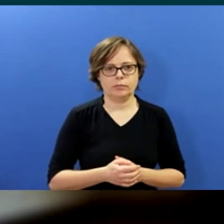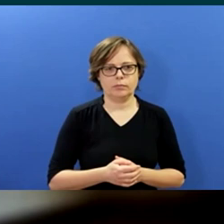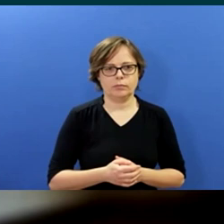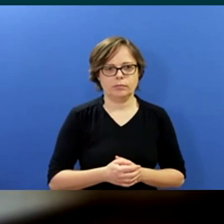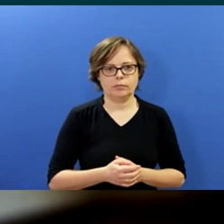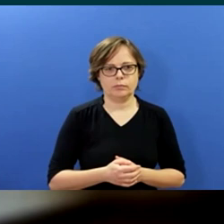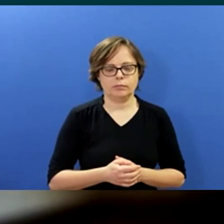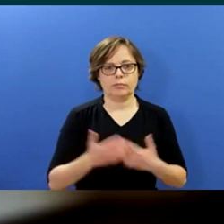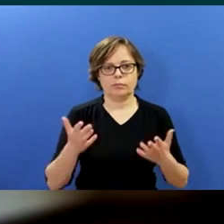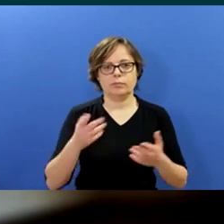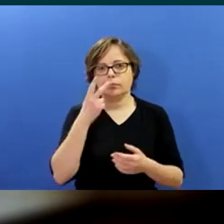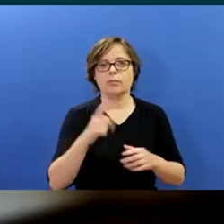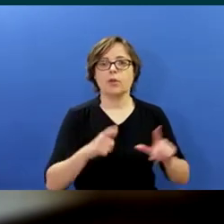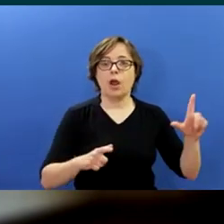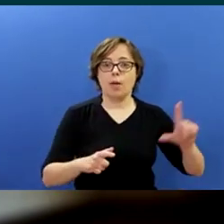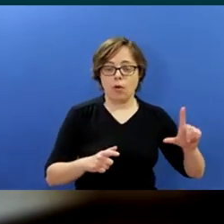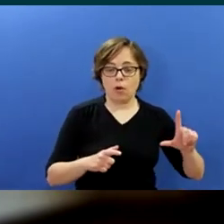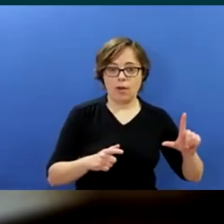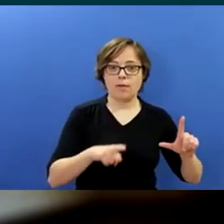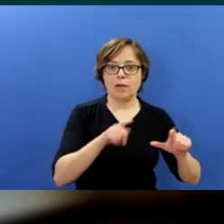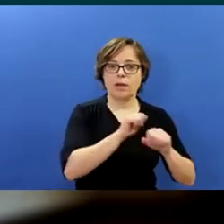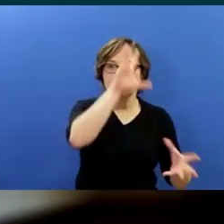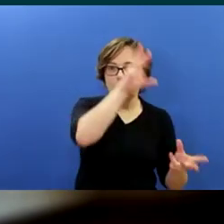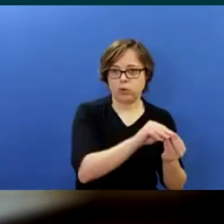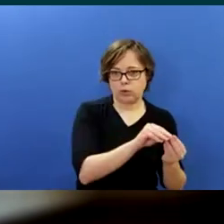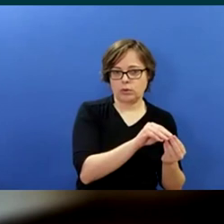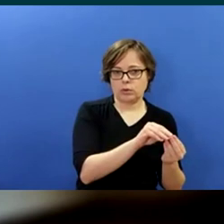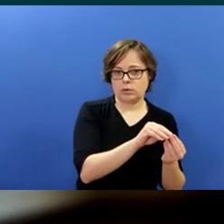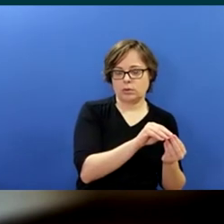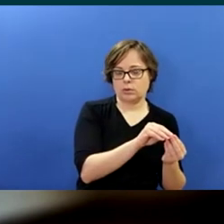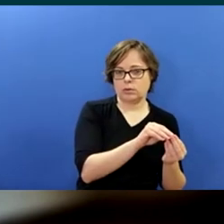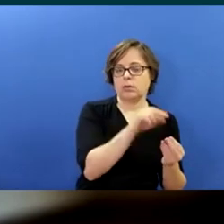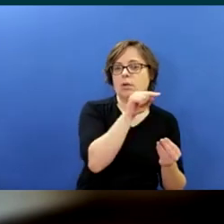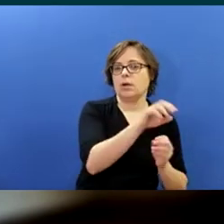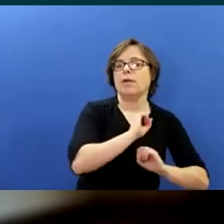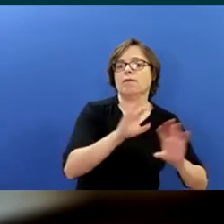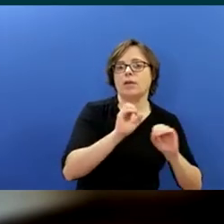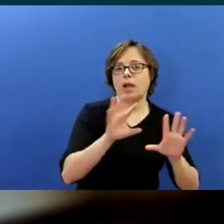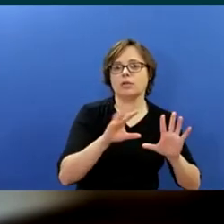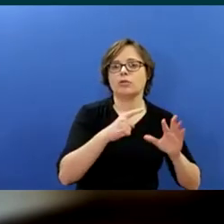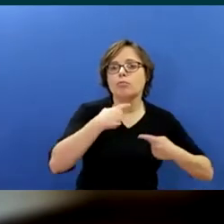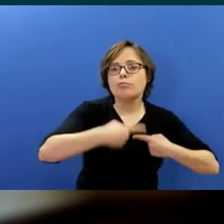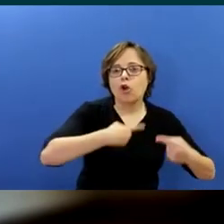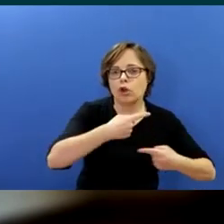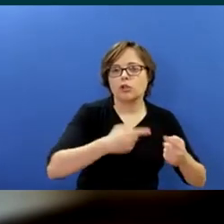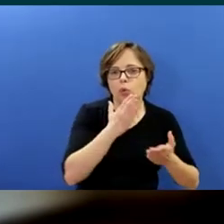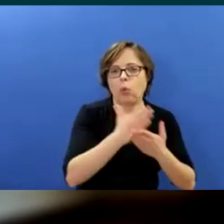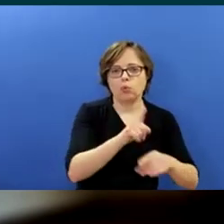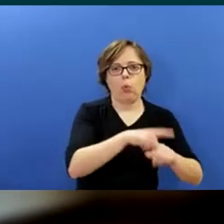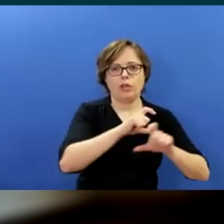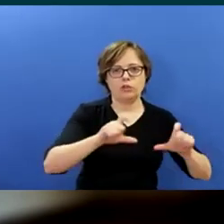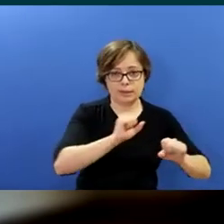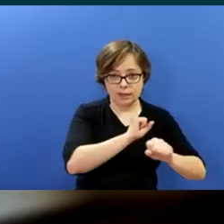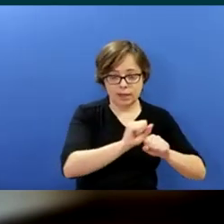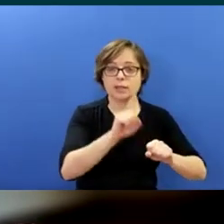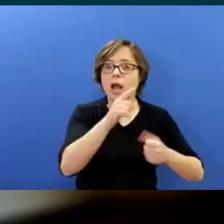of a process that we did a long time ago, but which shows all demands